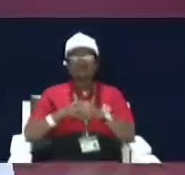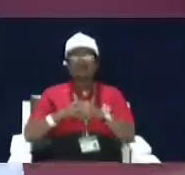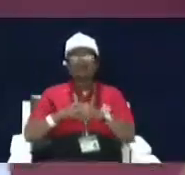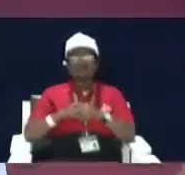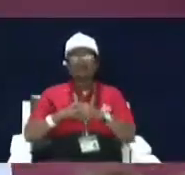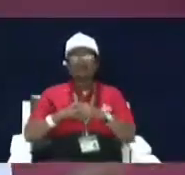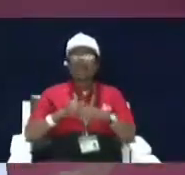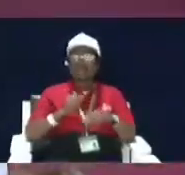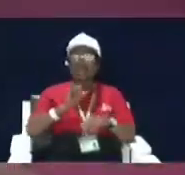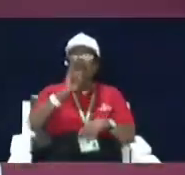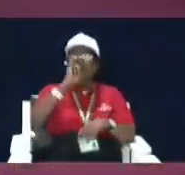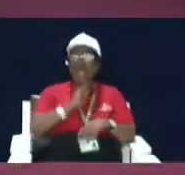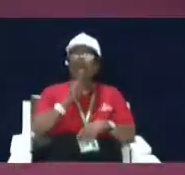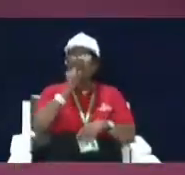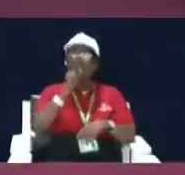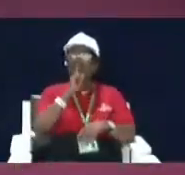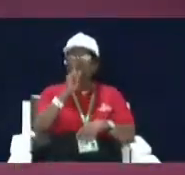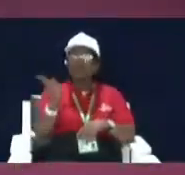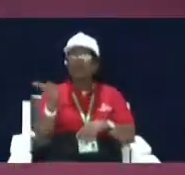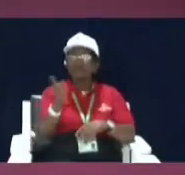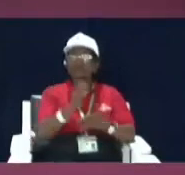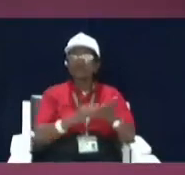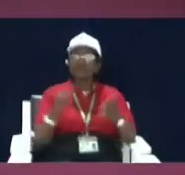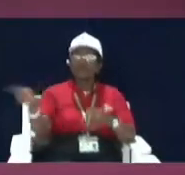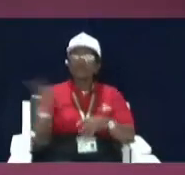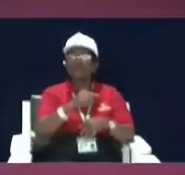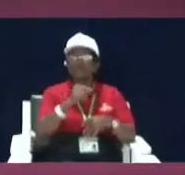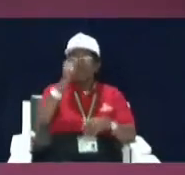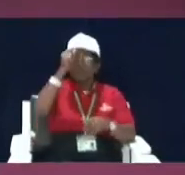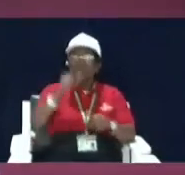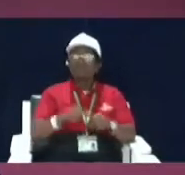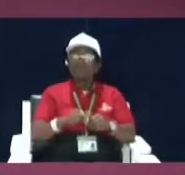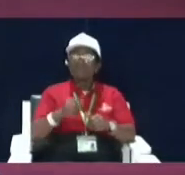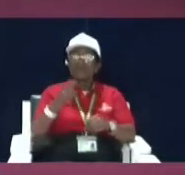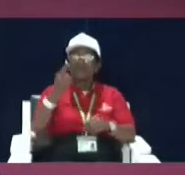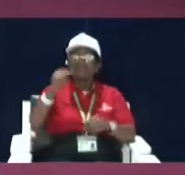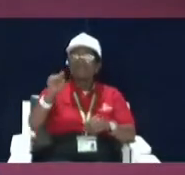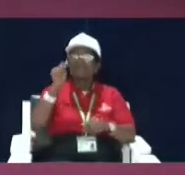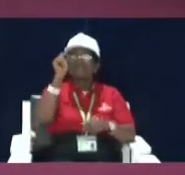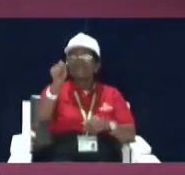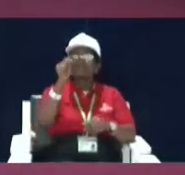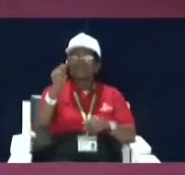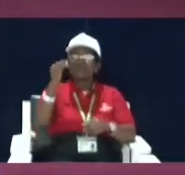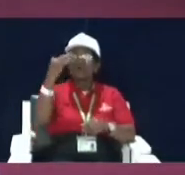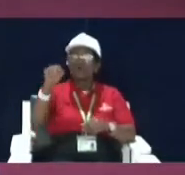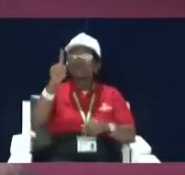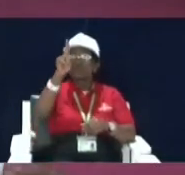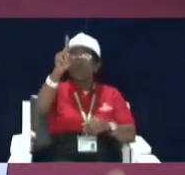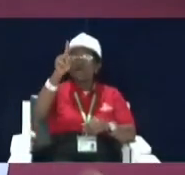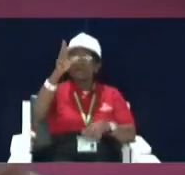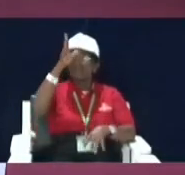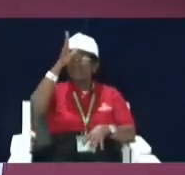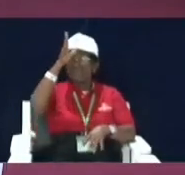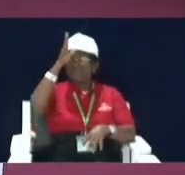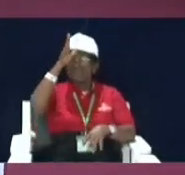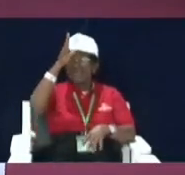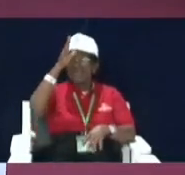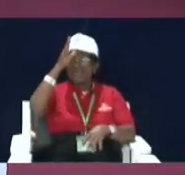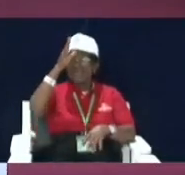I'm sure some of you remember this testimony of one Papa